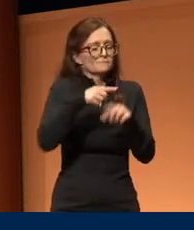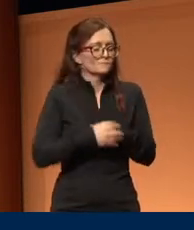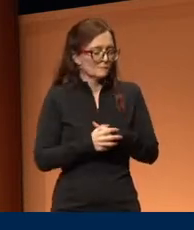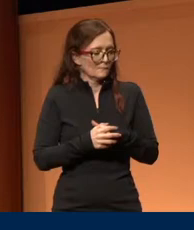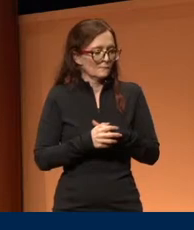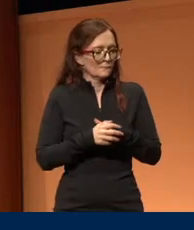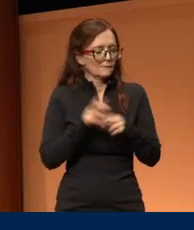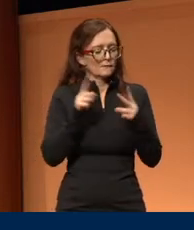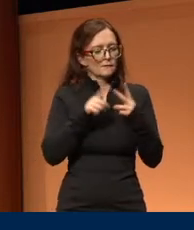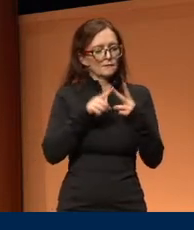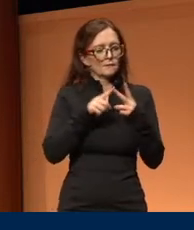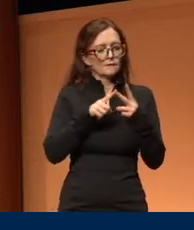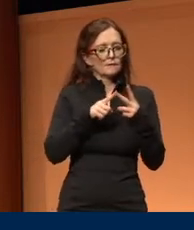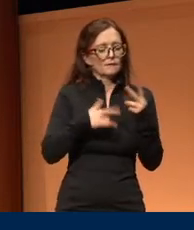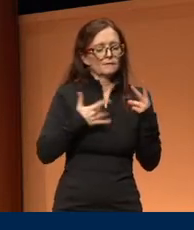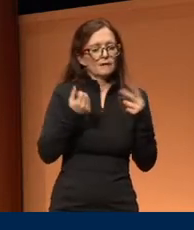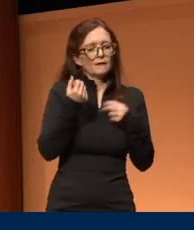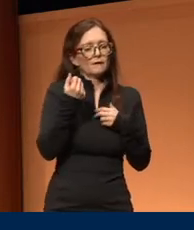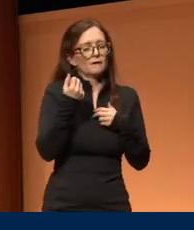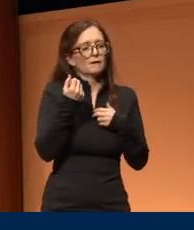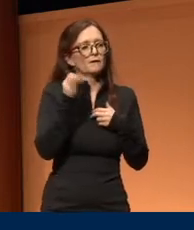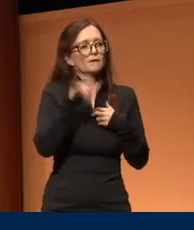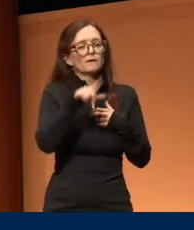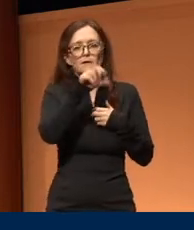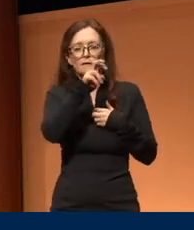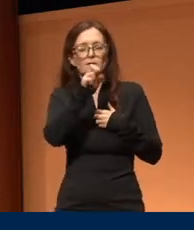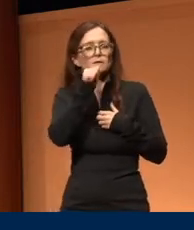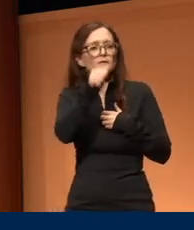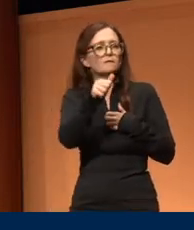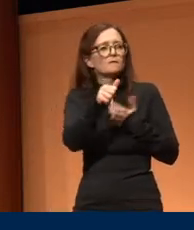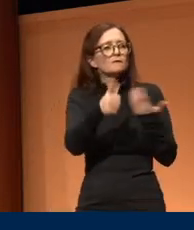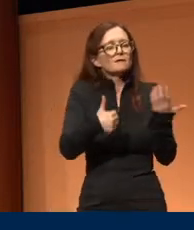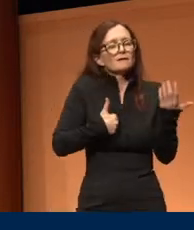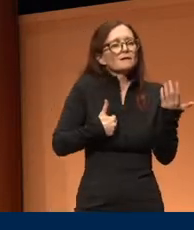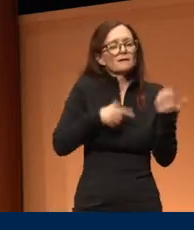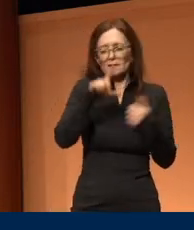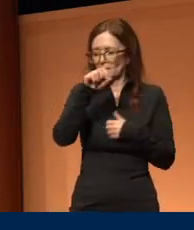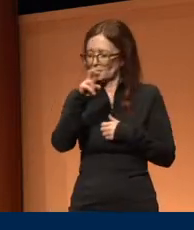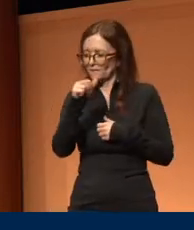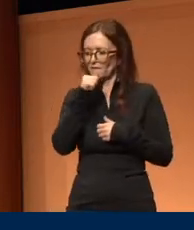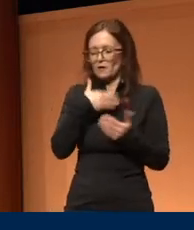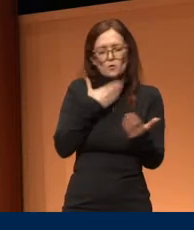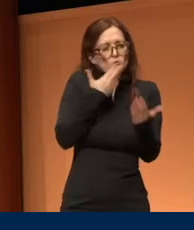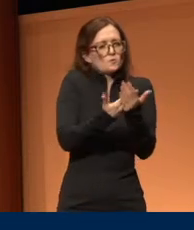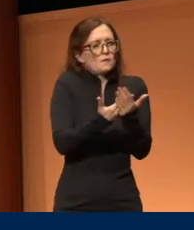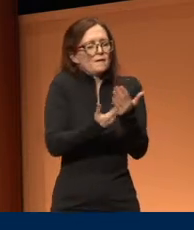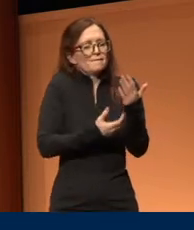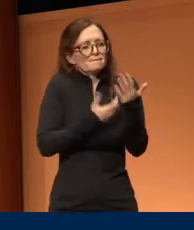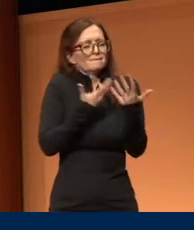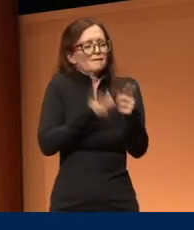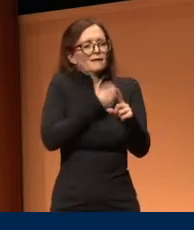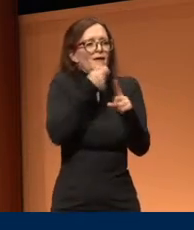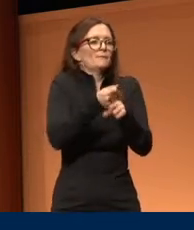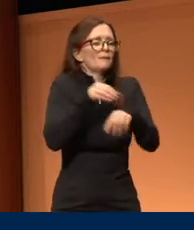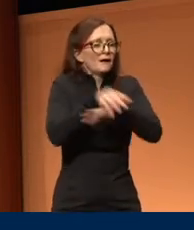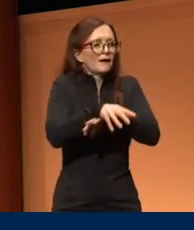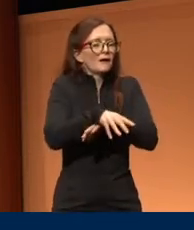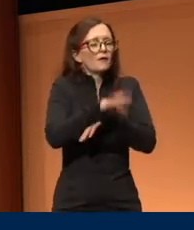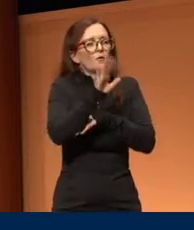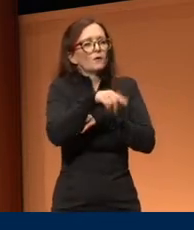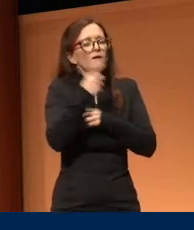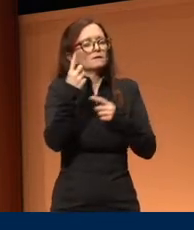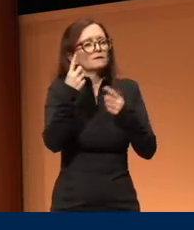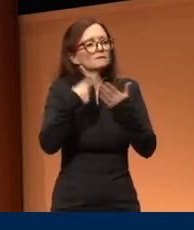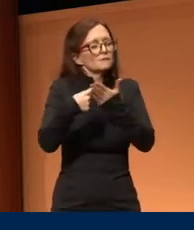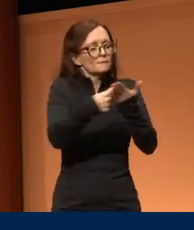A second objection worries that love may not have only good effects on deliberation, even as it seemingly did in the